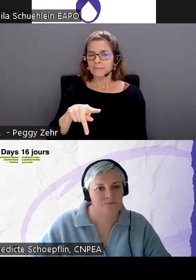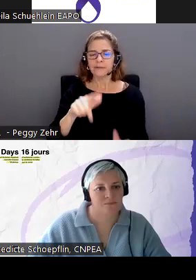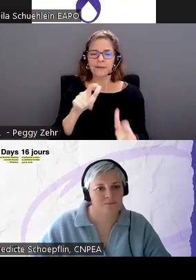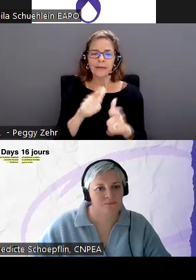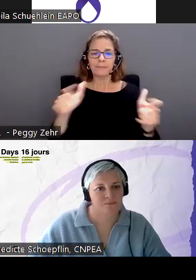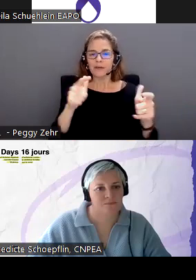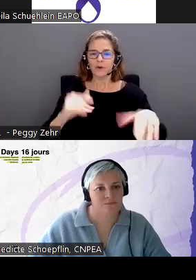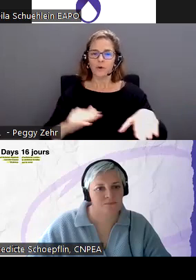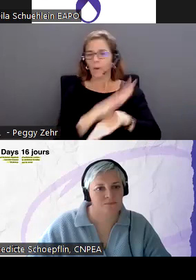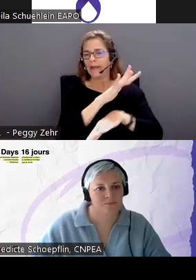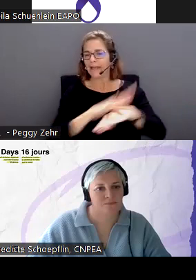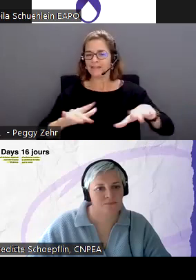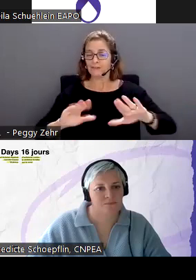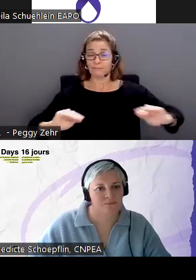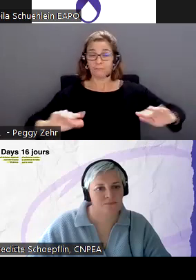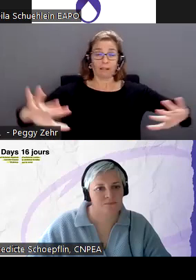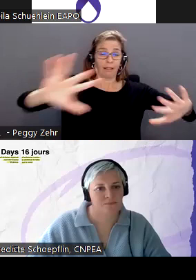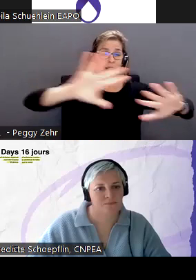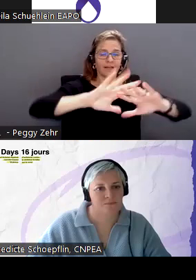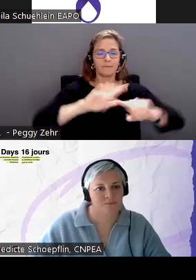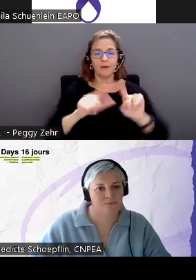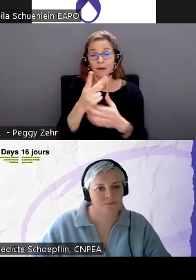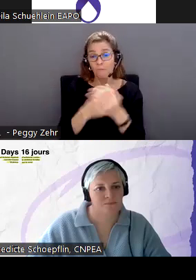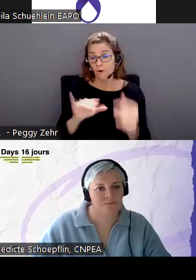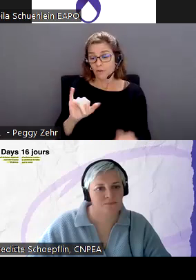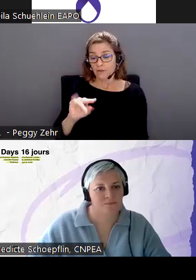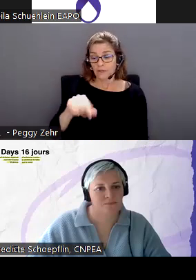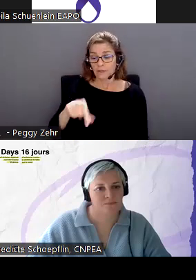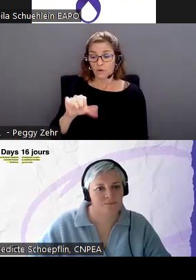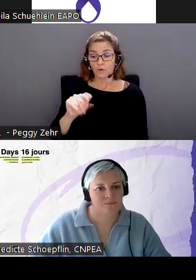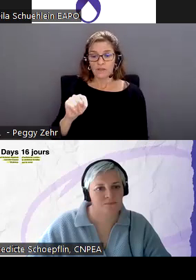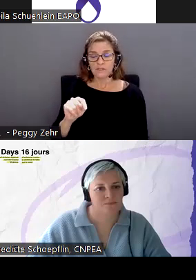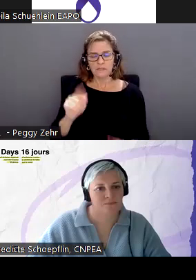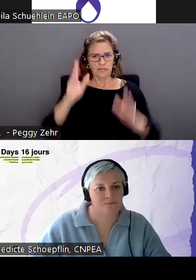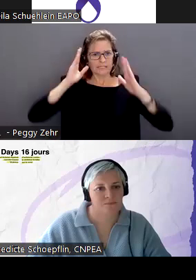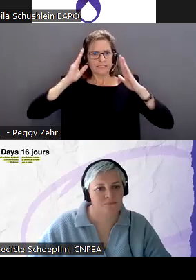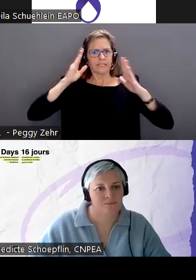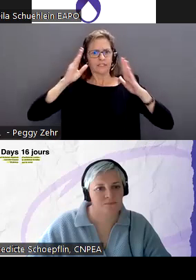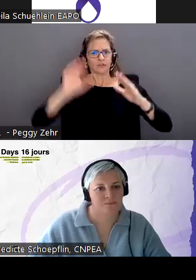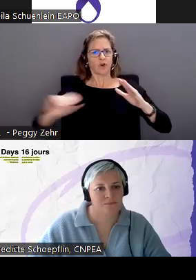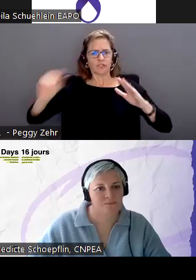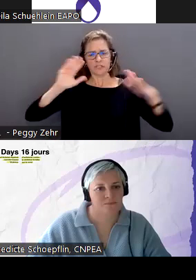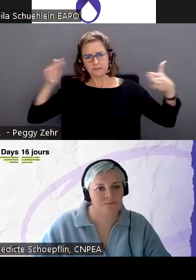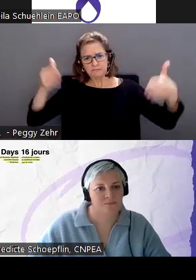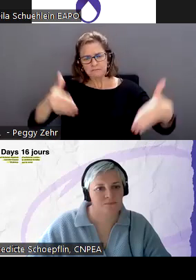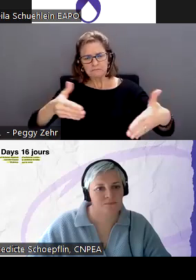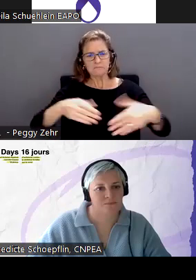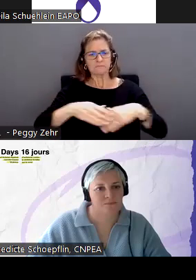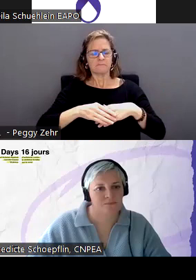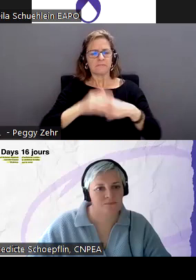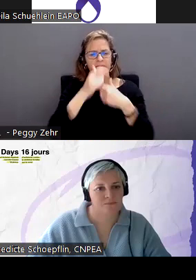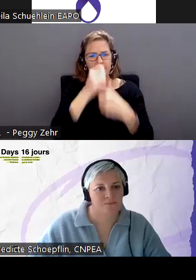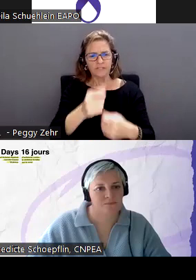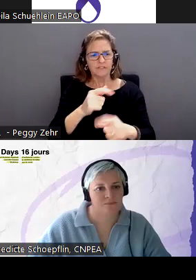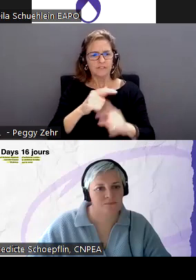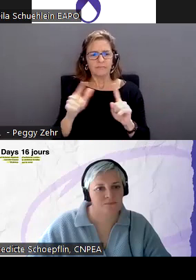both inquests, that the Renfrew inquest generated a lot of attention and interest. And the Ryan inquest in particular, I've not seen